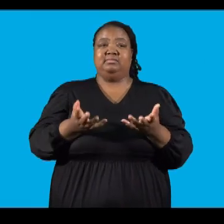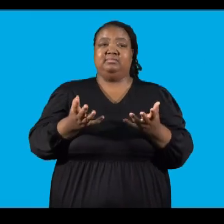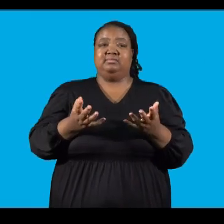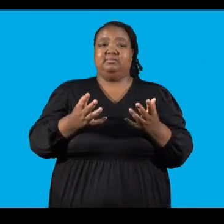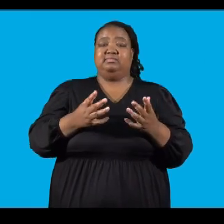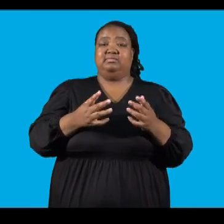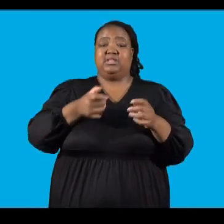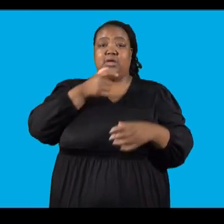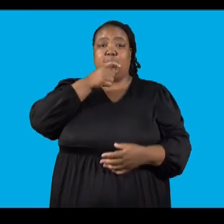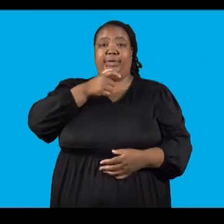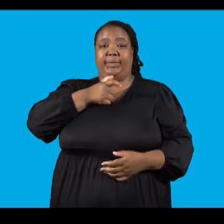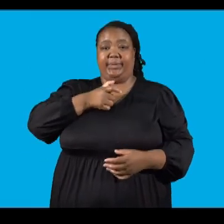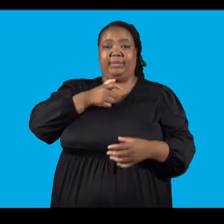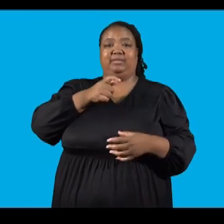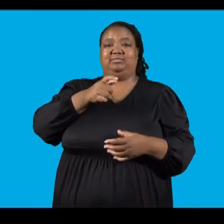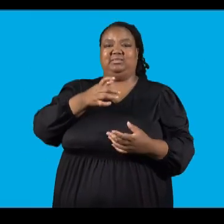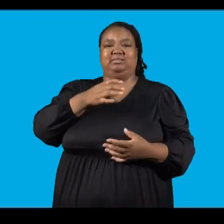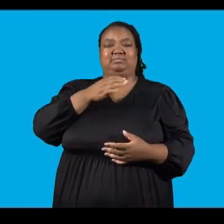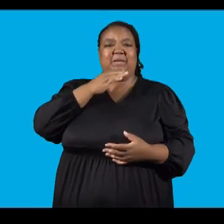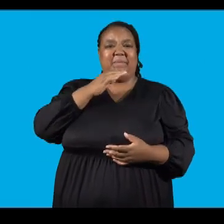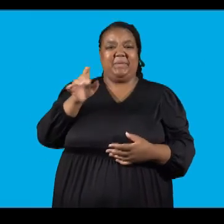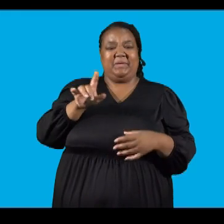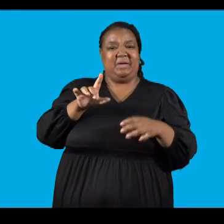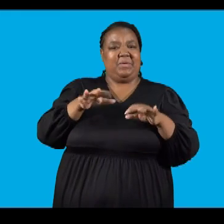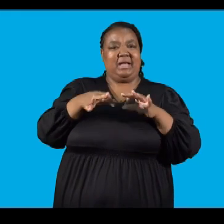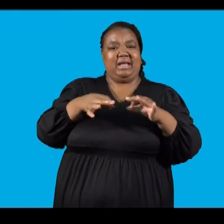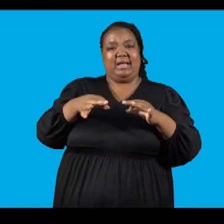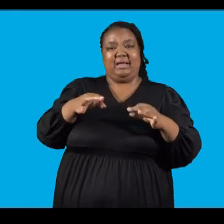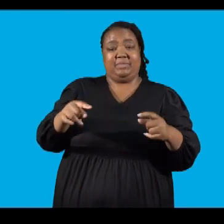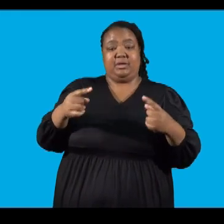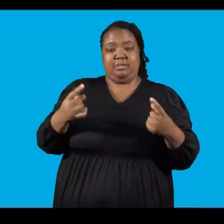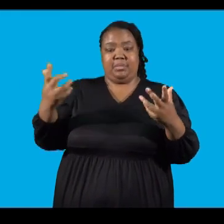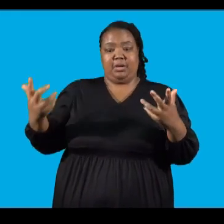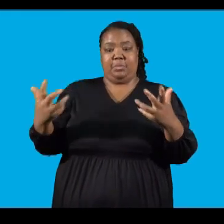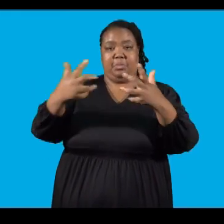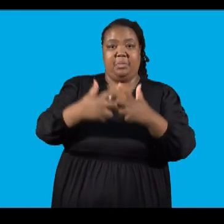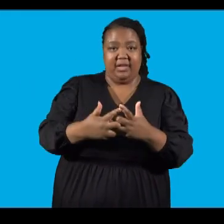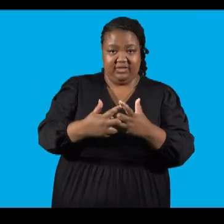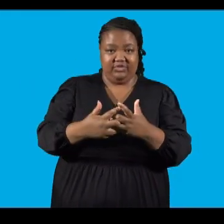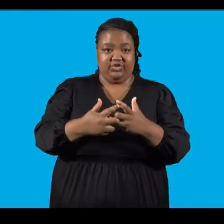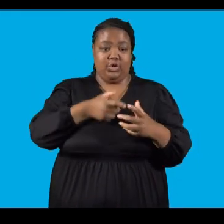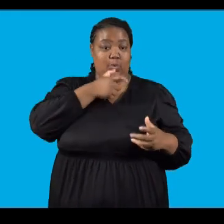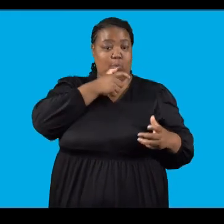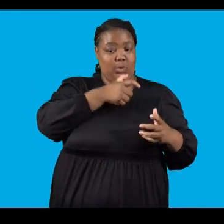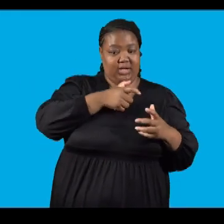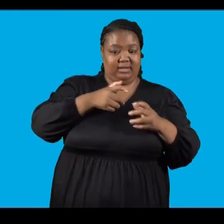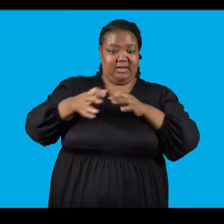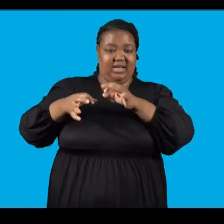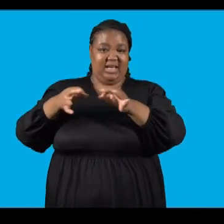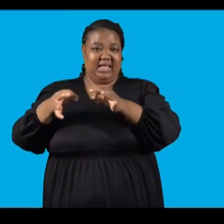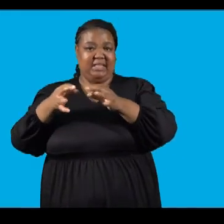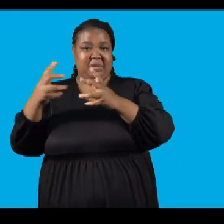Inability to distinguish between various terms or to provide a term to match a